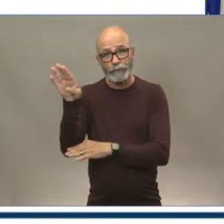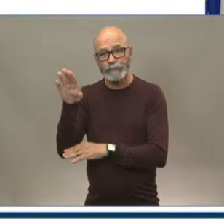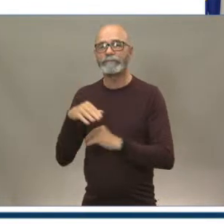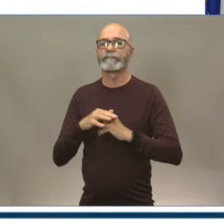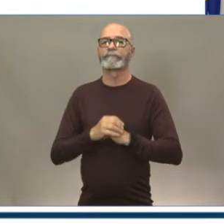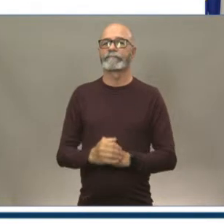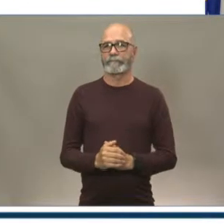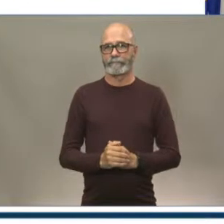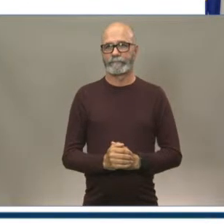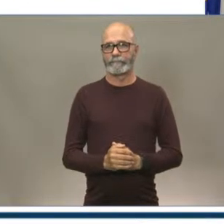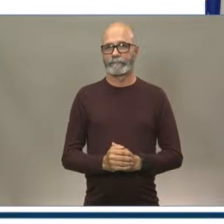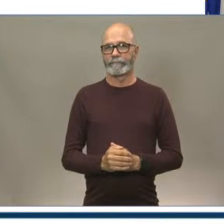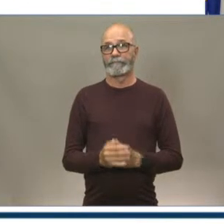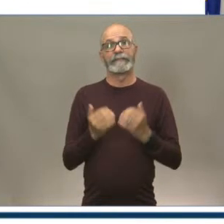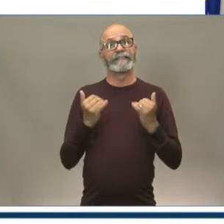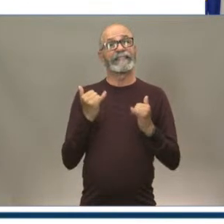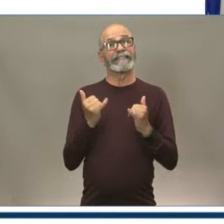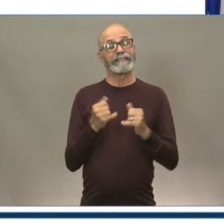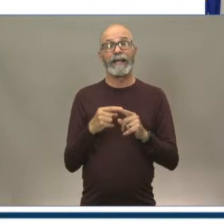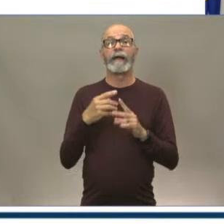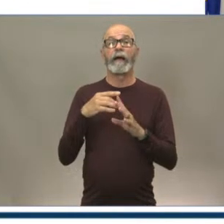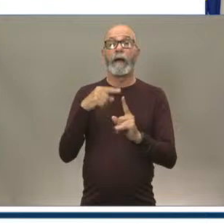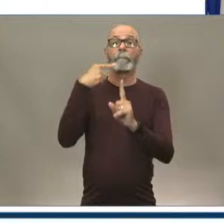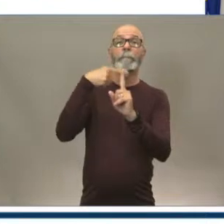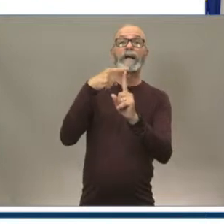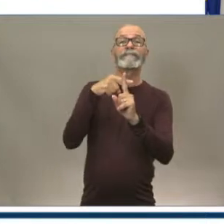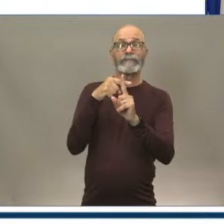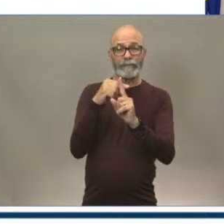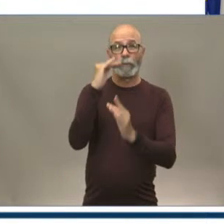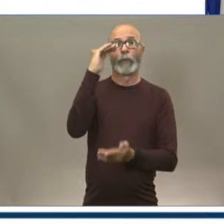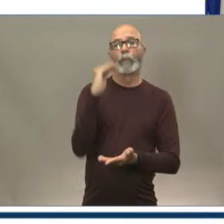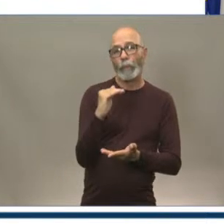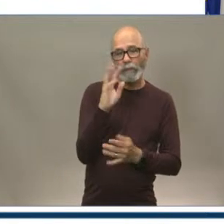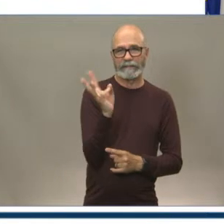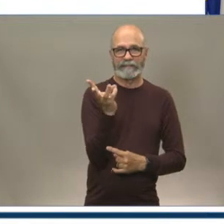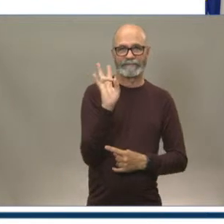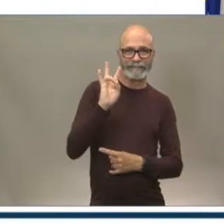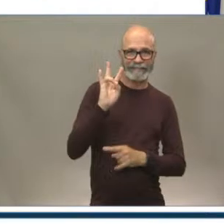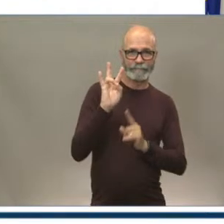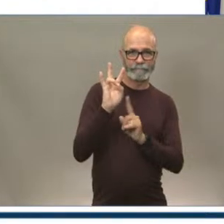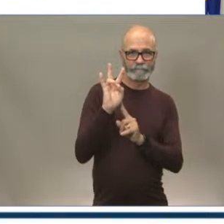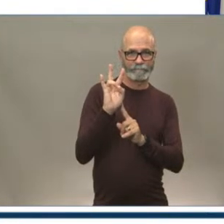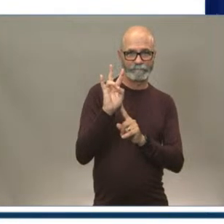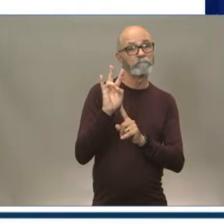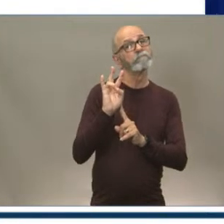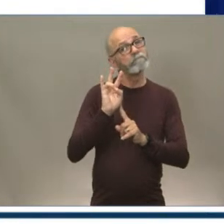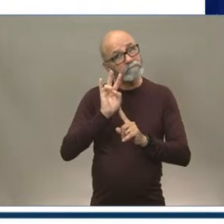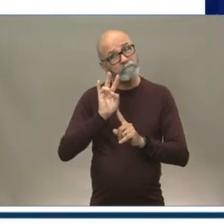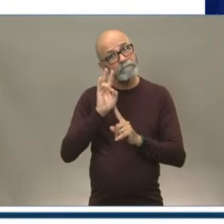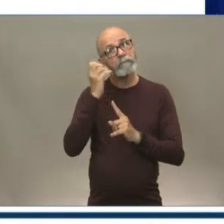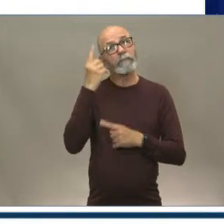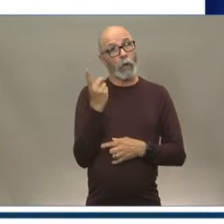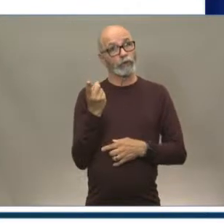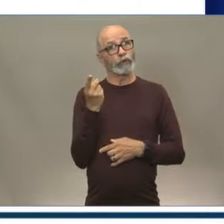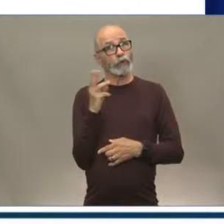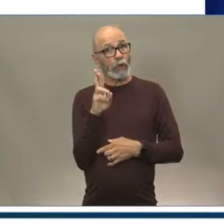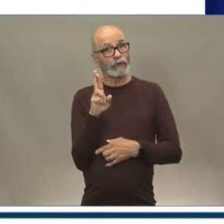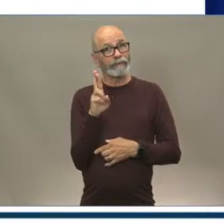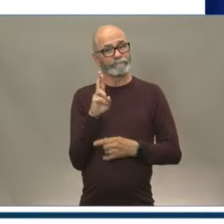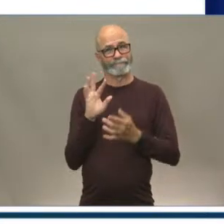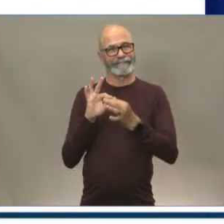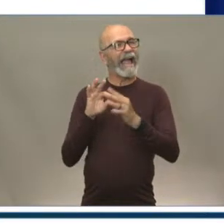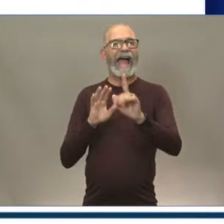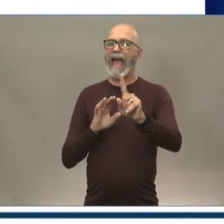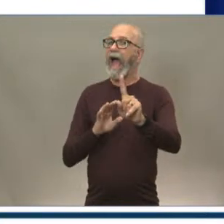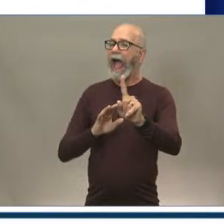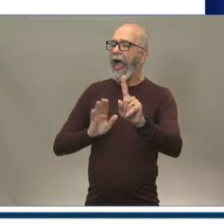We're reporting 67 new cases of COVID today, but as Dr. Strang is about to tell you, that isn't the full picture.